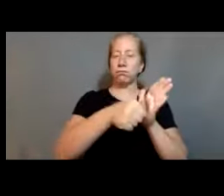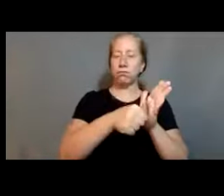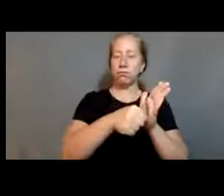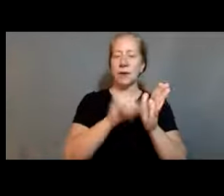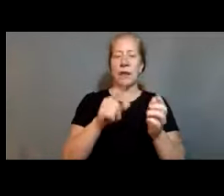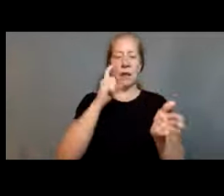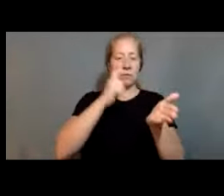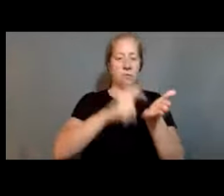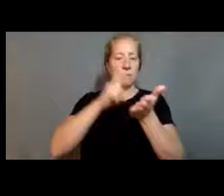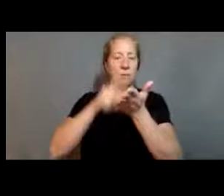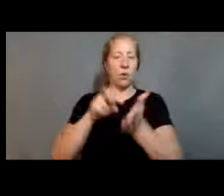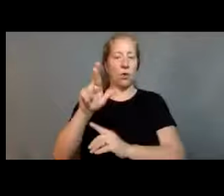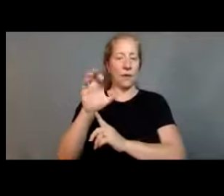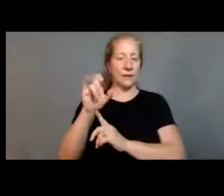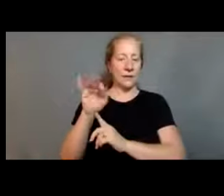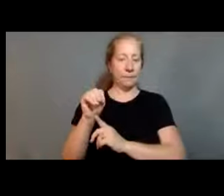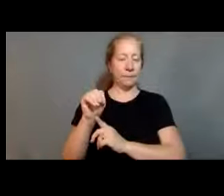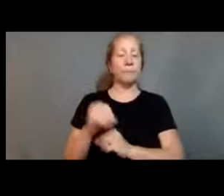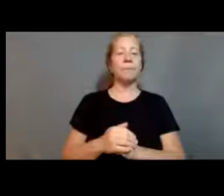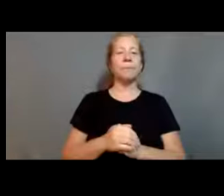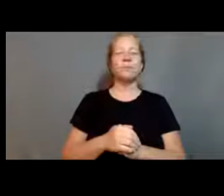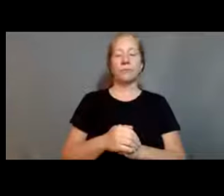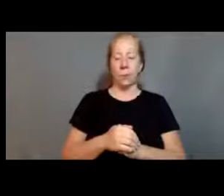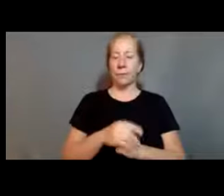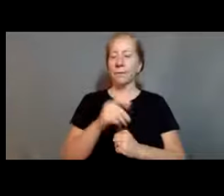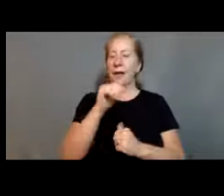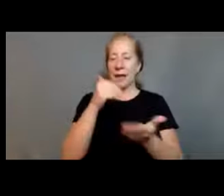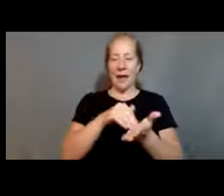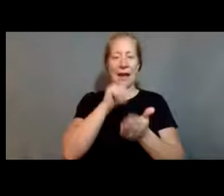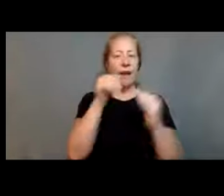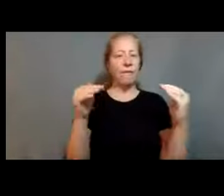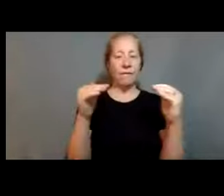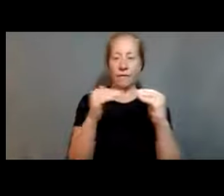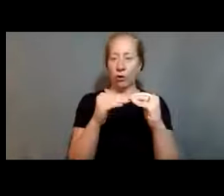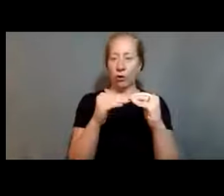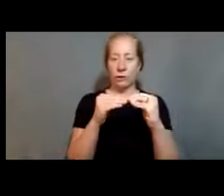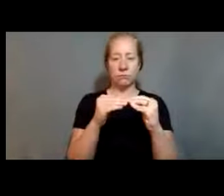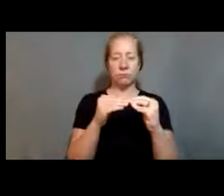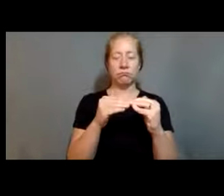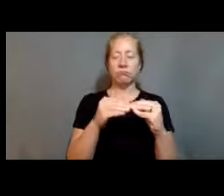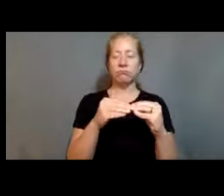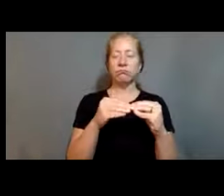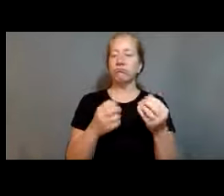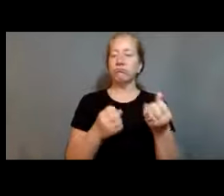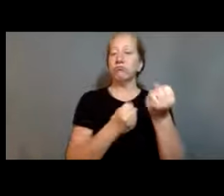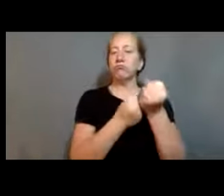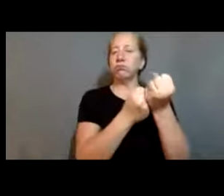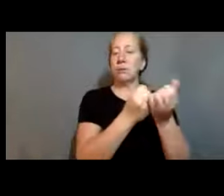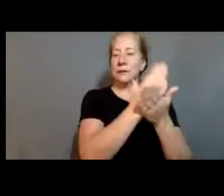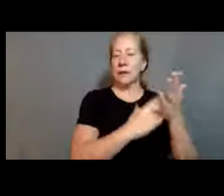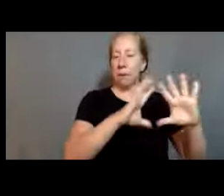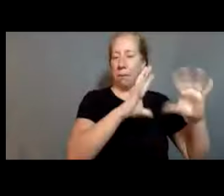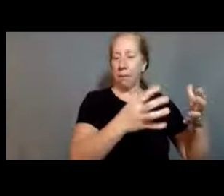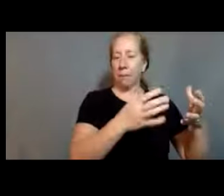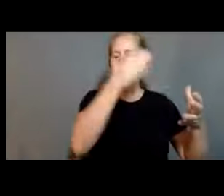differentiate racism. So racism unfairly provides advantages others based on